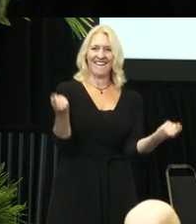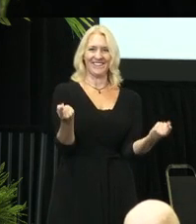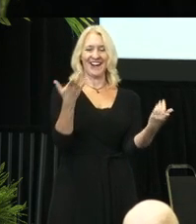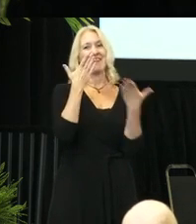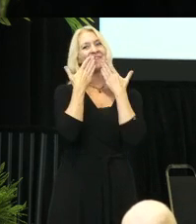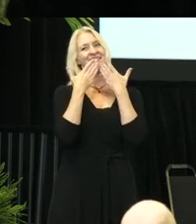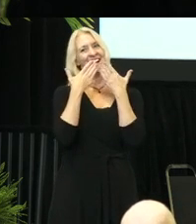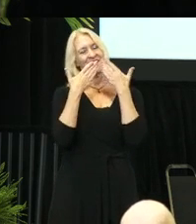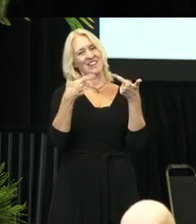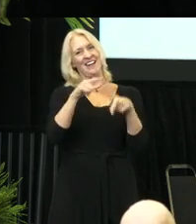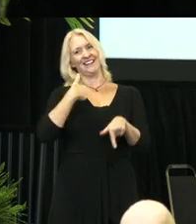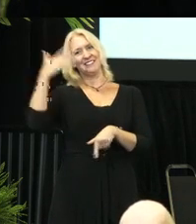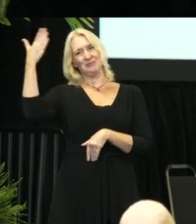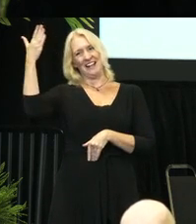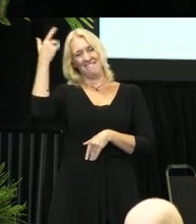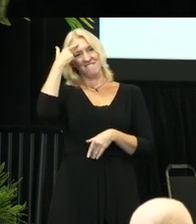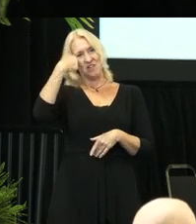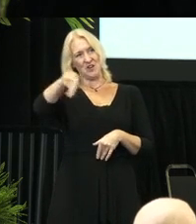letting us talk to you. Thank you.